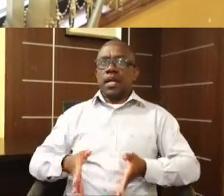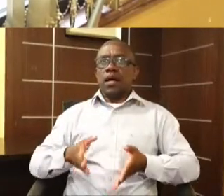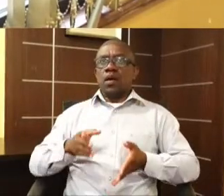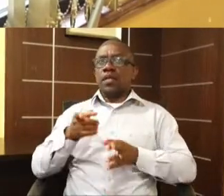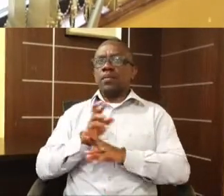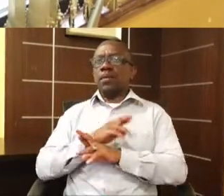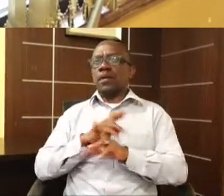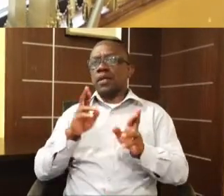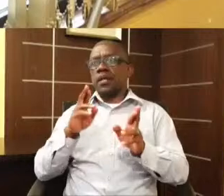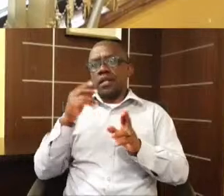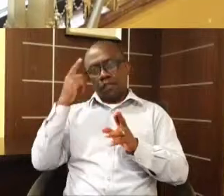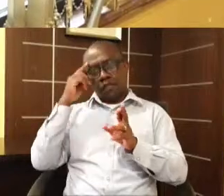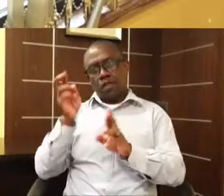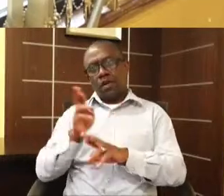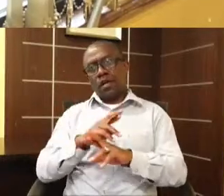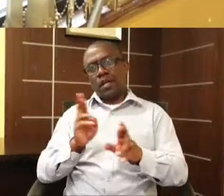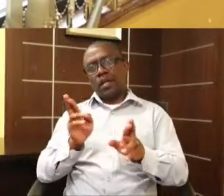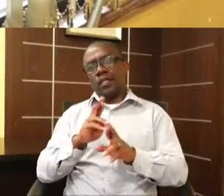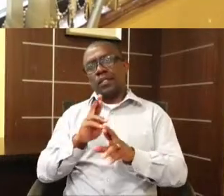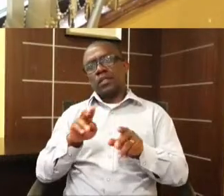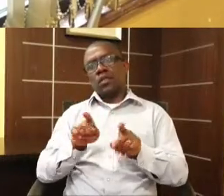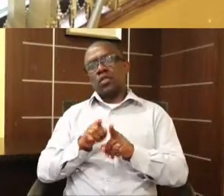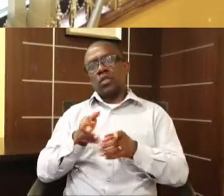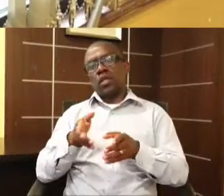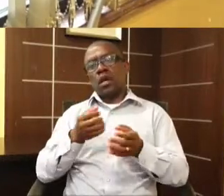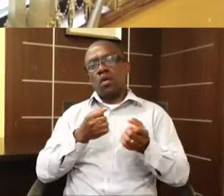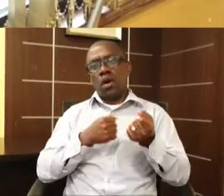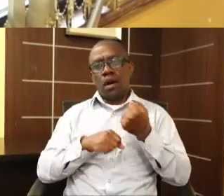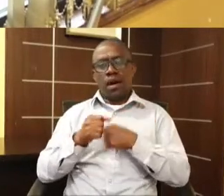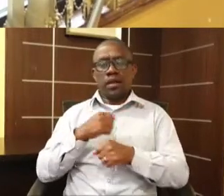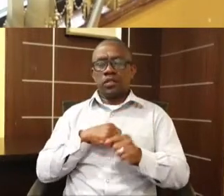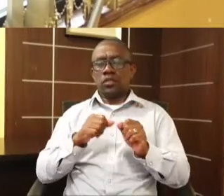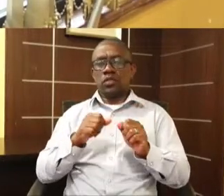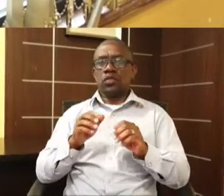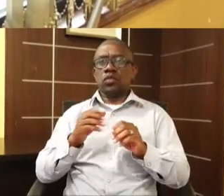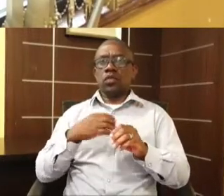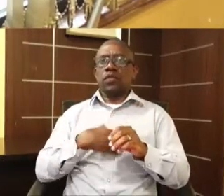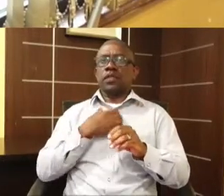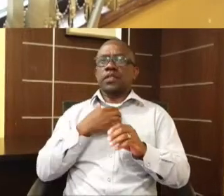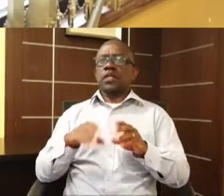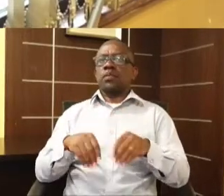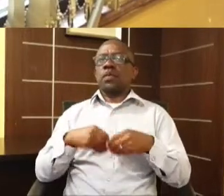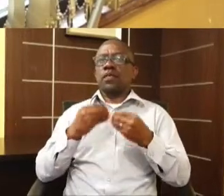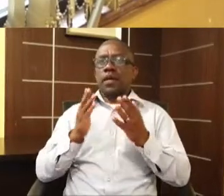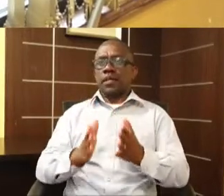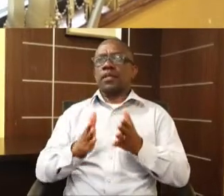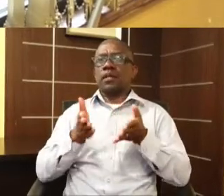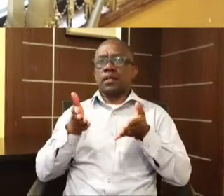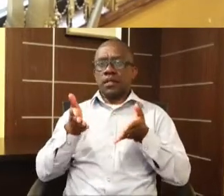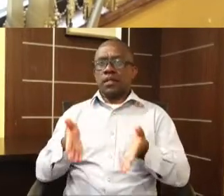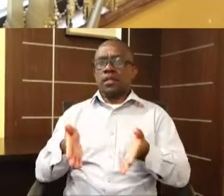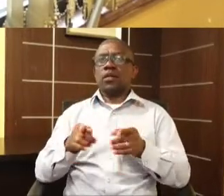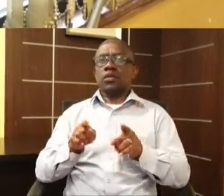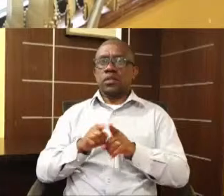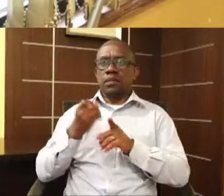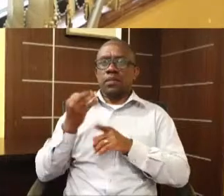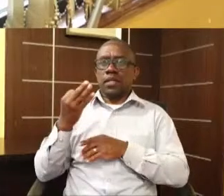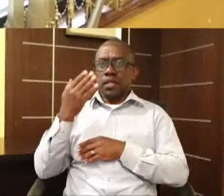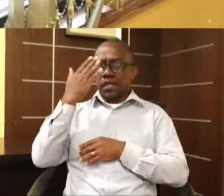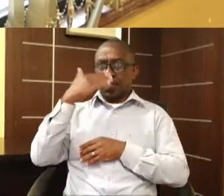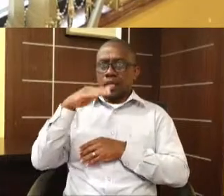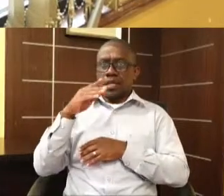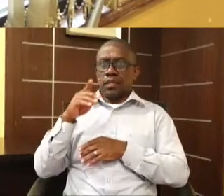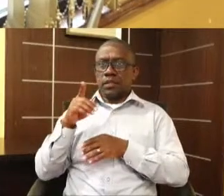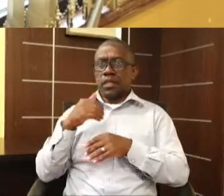of readiness where they've actually taken action to visit a provider. And when they visit a provider, 3 days after you